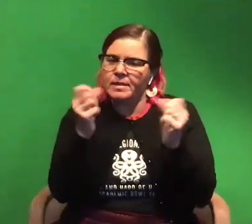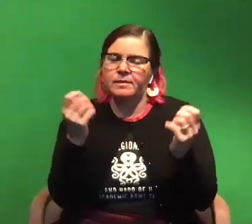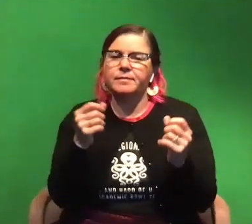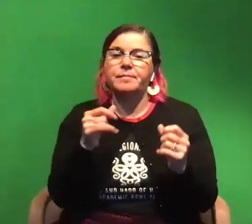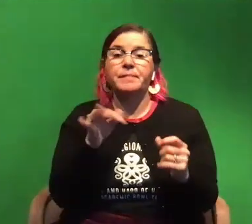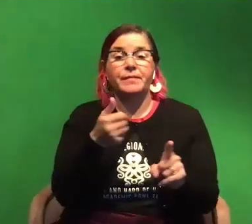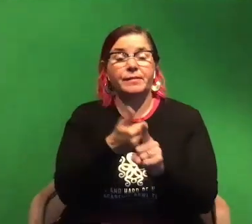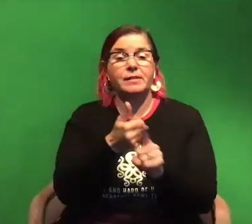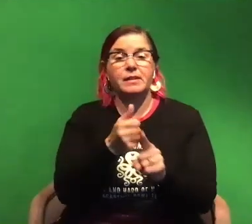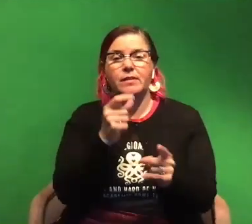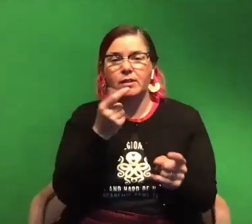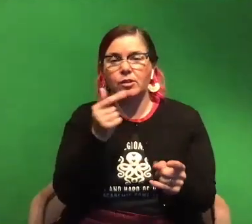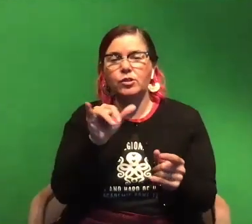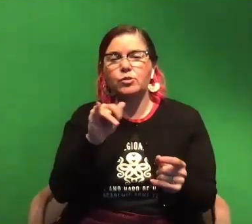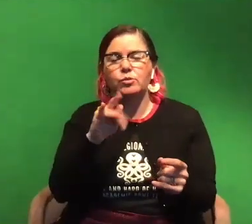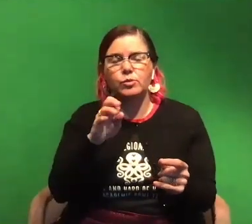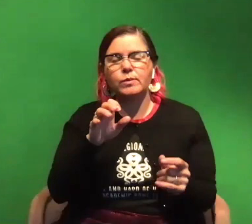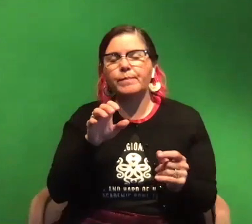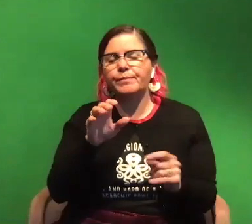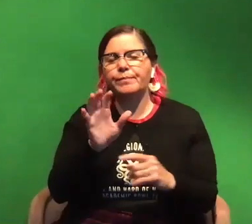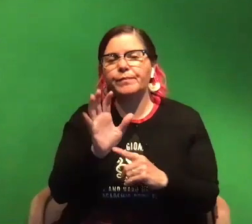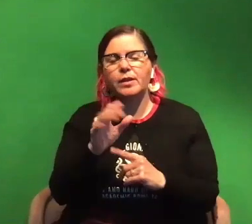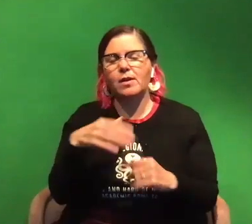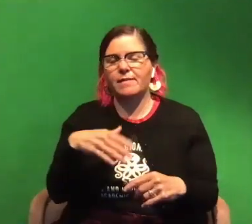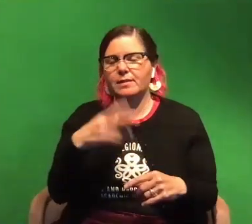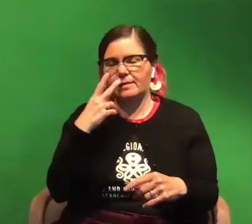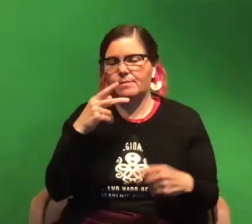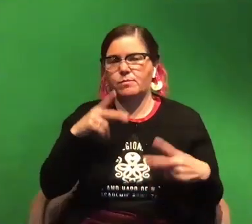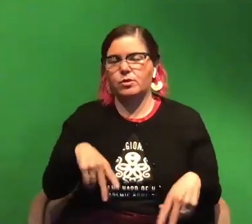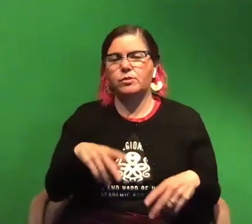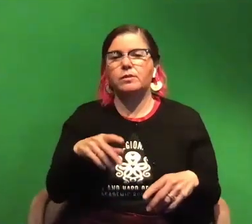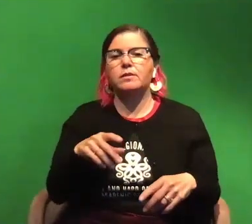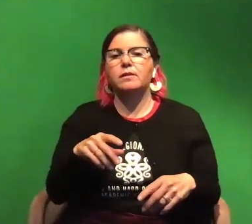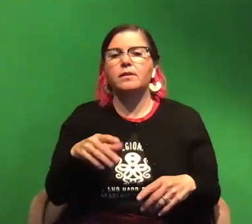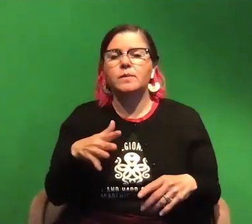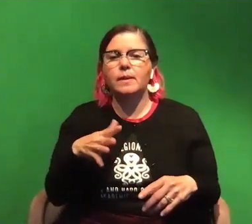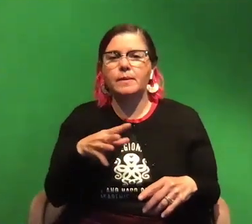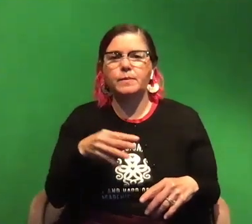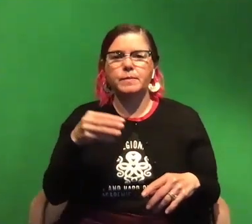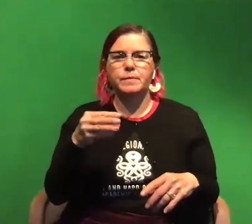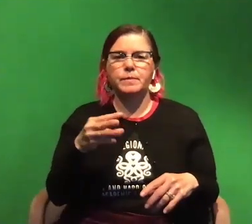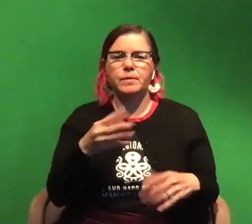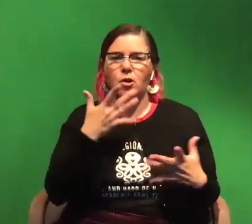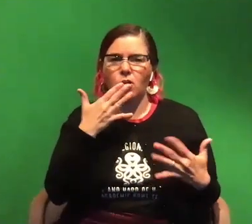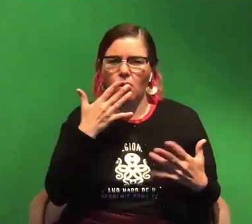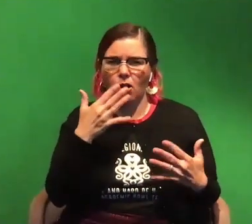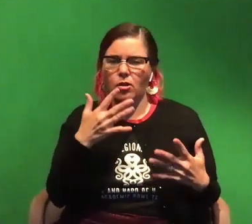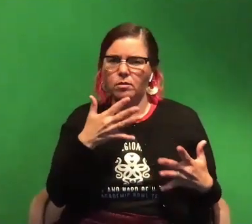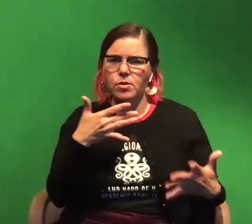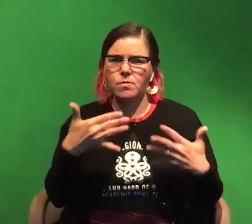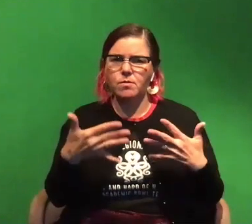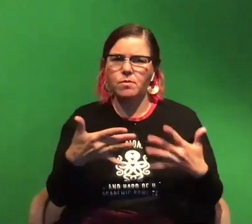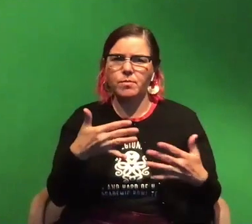are able to look up YouTube videos, if you haven't seen one in person, this, if you see this pulsing kind of coloration, they're able to do that after only